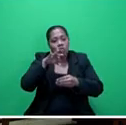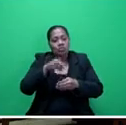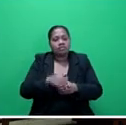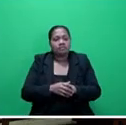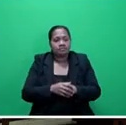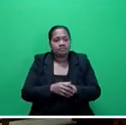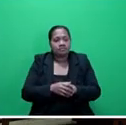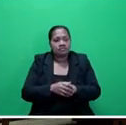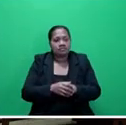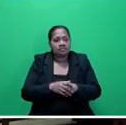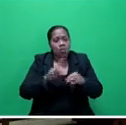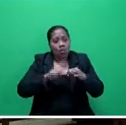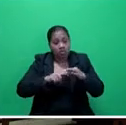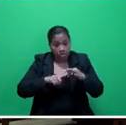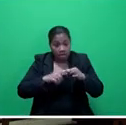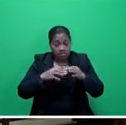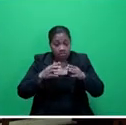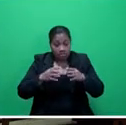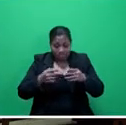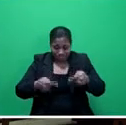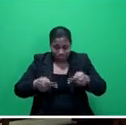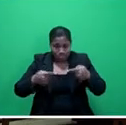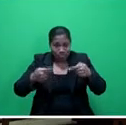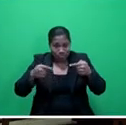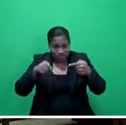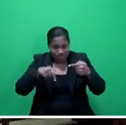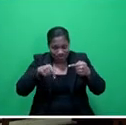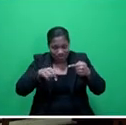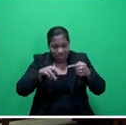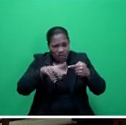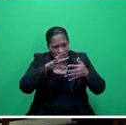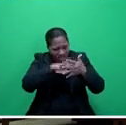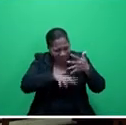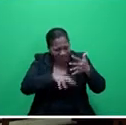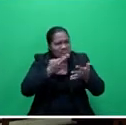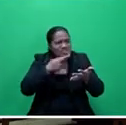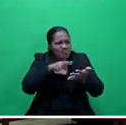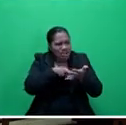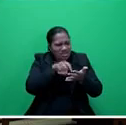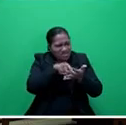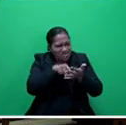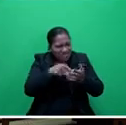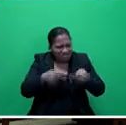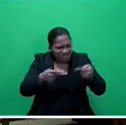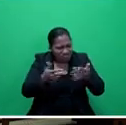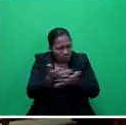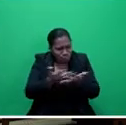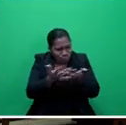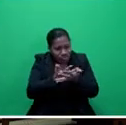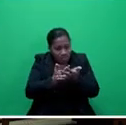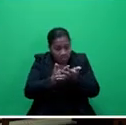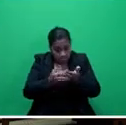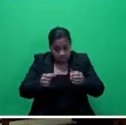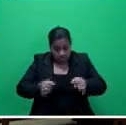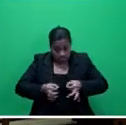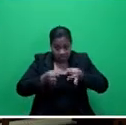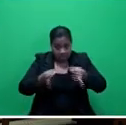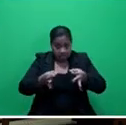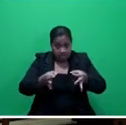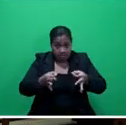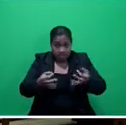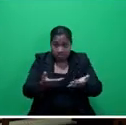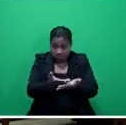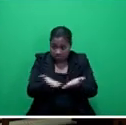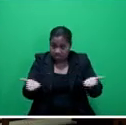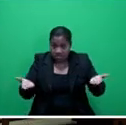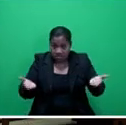and the question is that a debate on the content of the report is initiated at a future sitting. Does